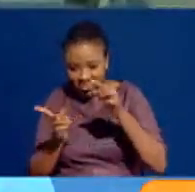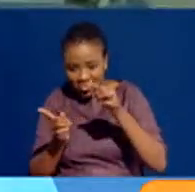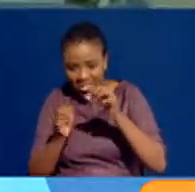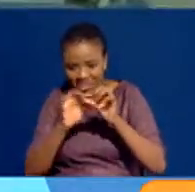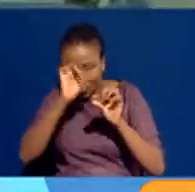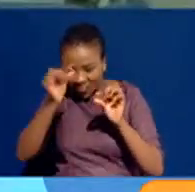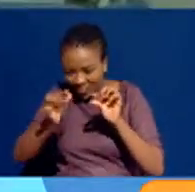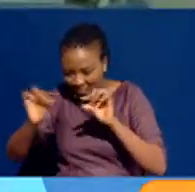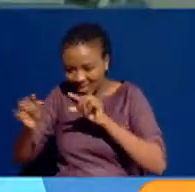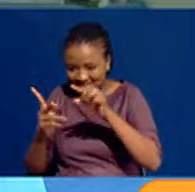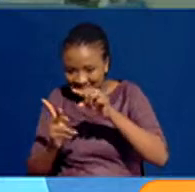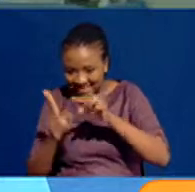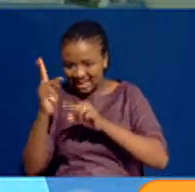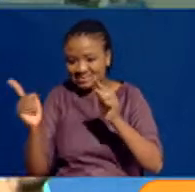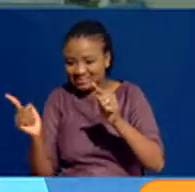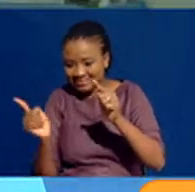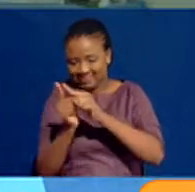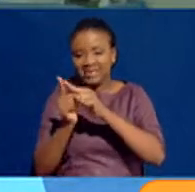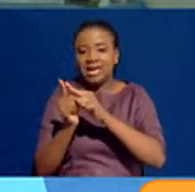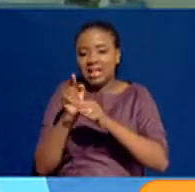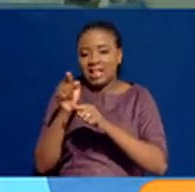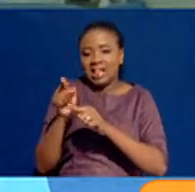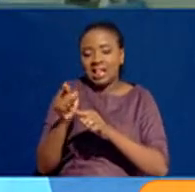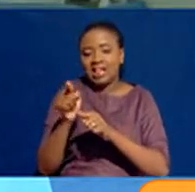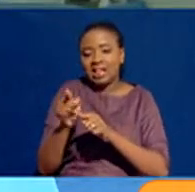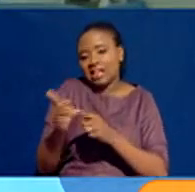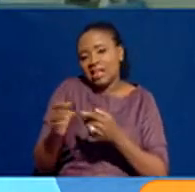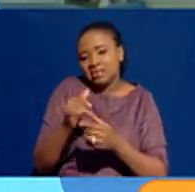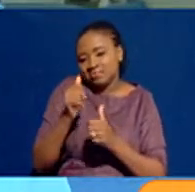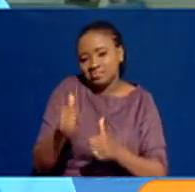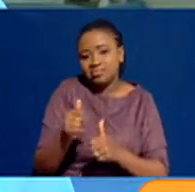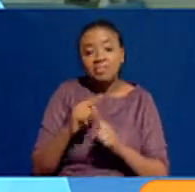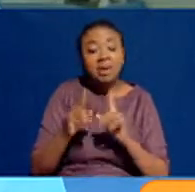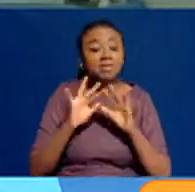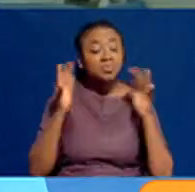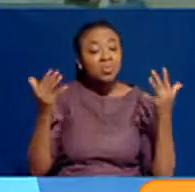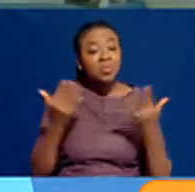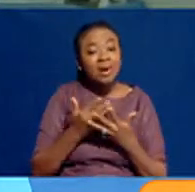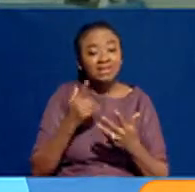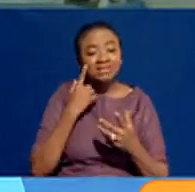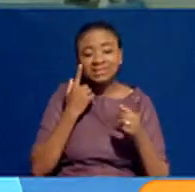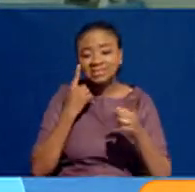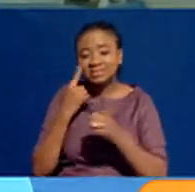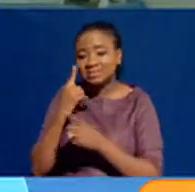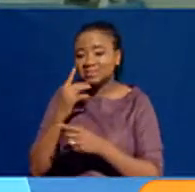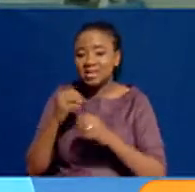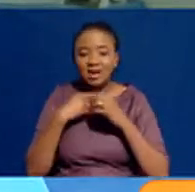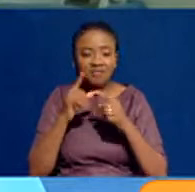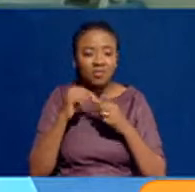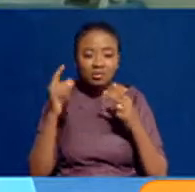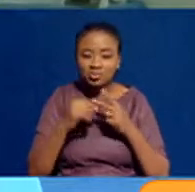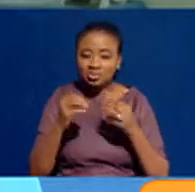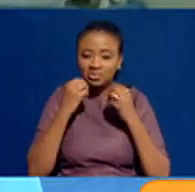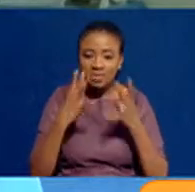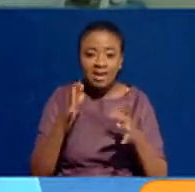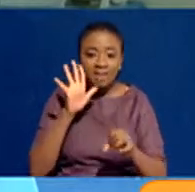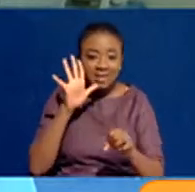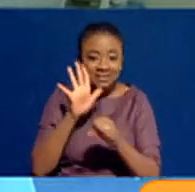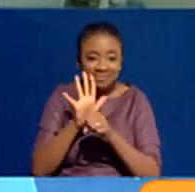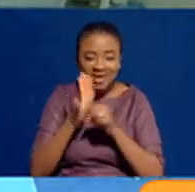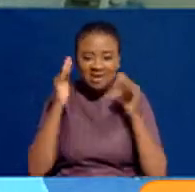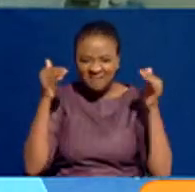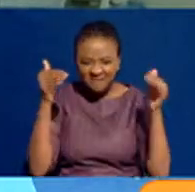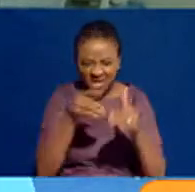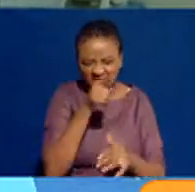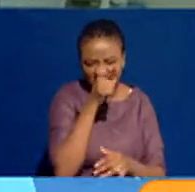diabetes. But the world has seen that the difference is so minimal, yet the complications are a bit higher, so most of the world has gone towards